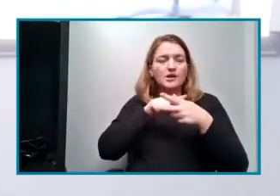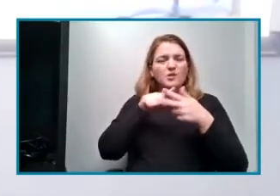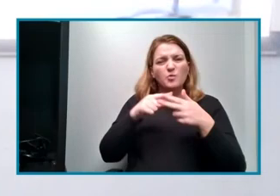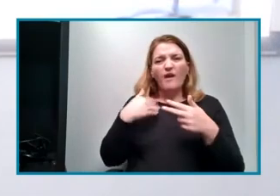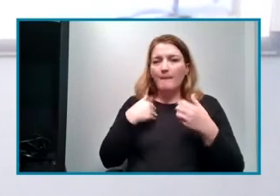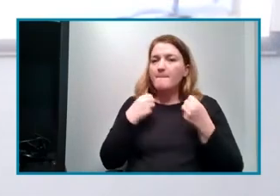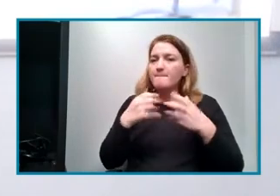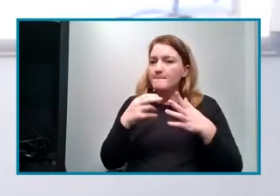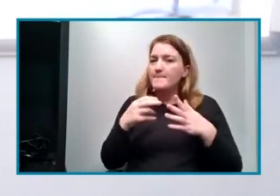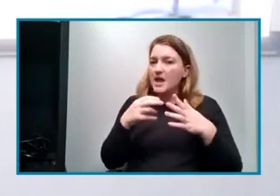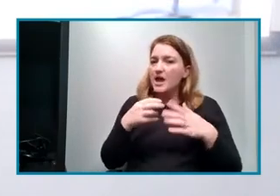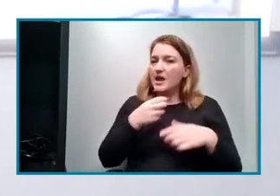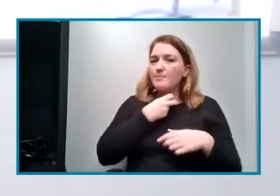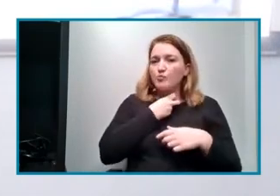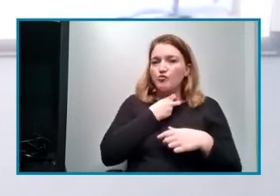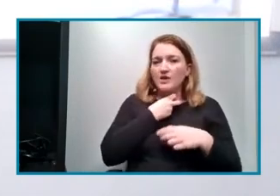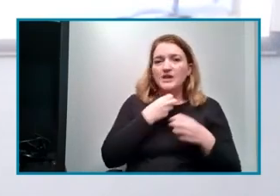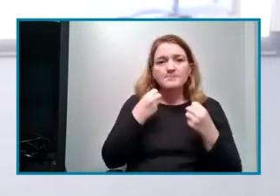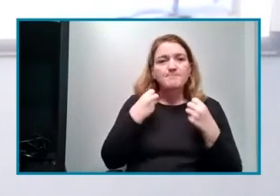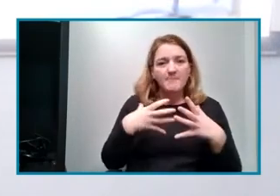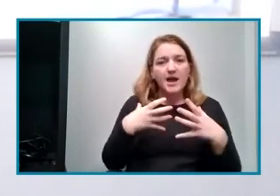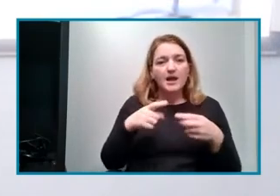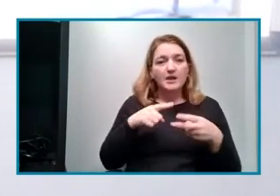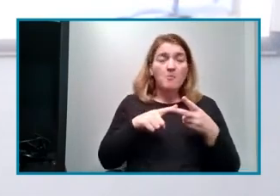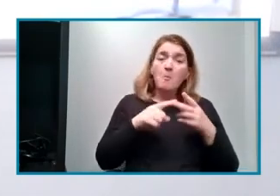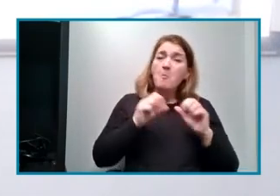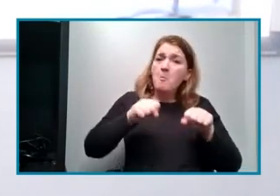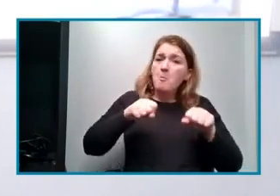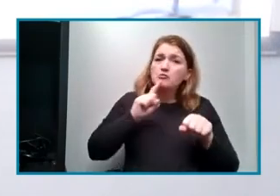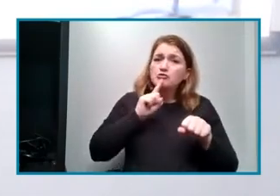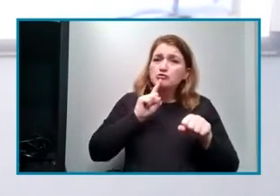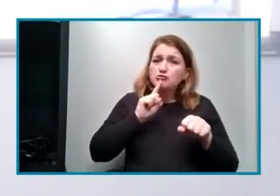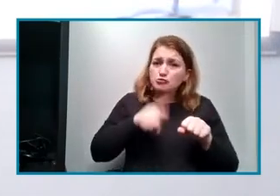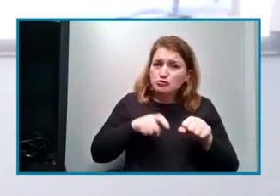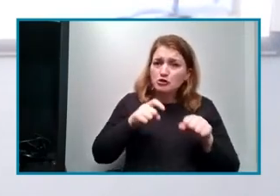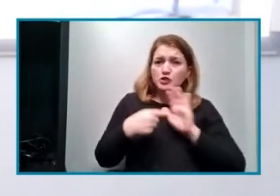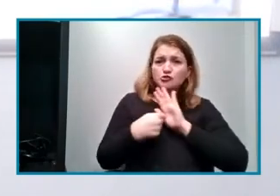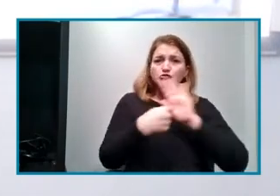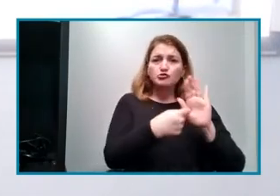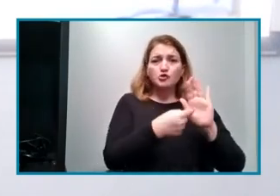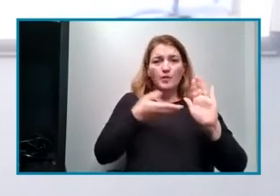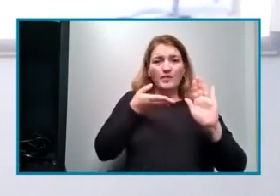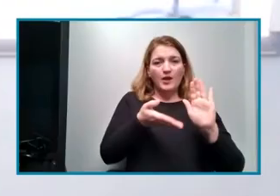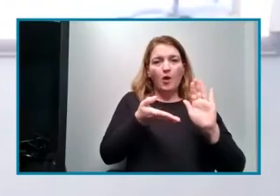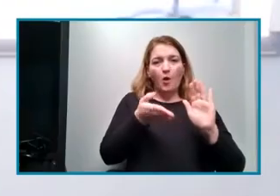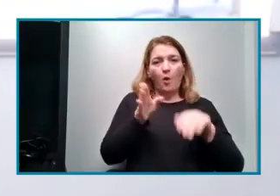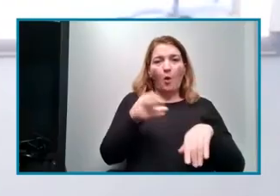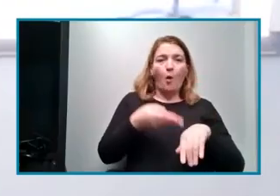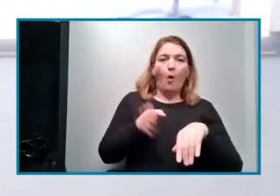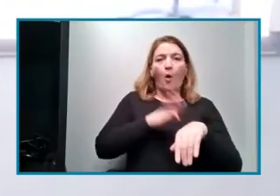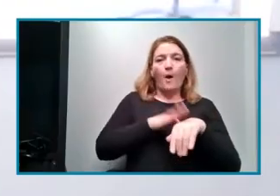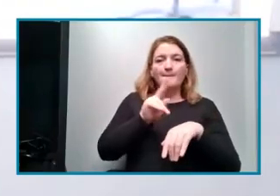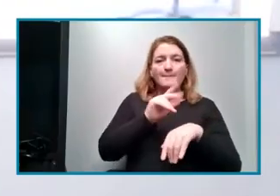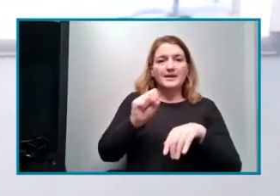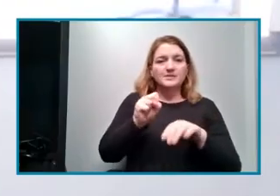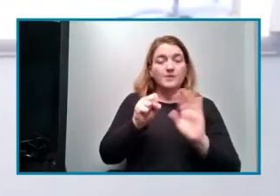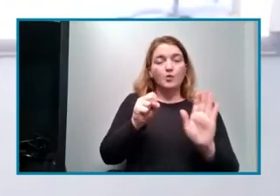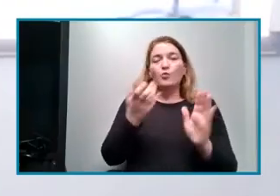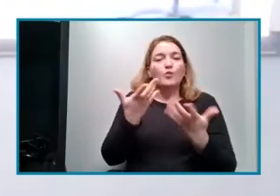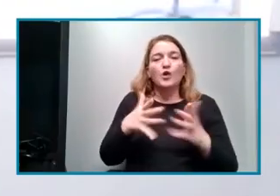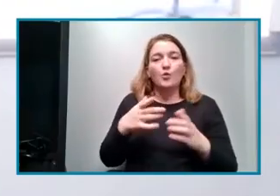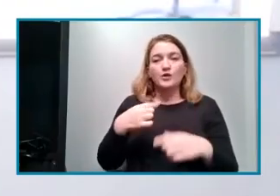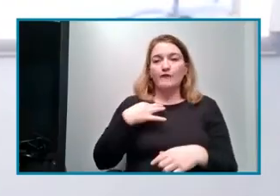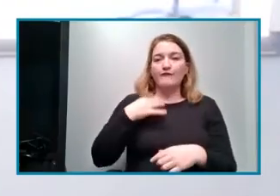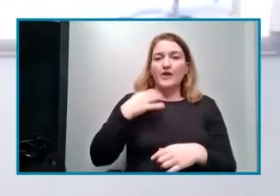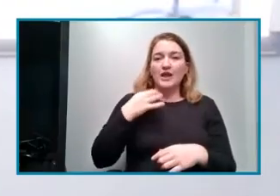our programming should be featured in the military community on base, the last thing we ever want to do is have somebody be voluntold to tell